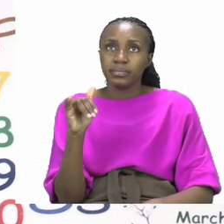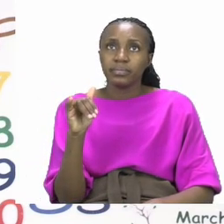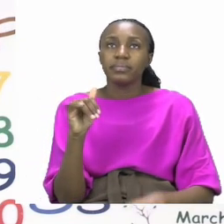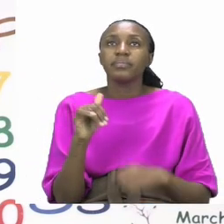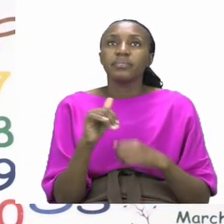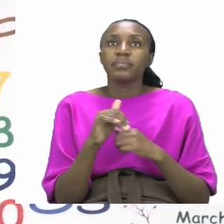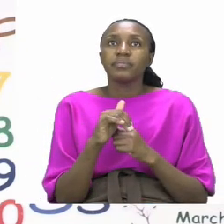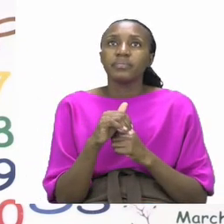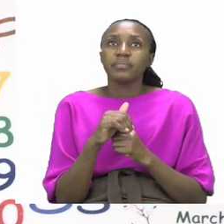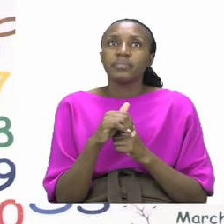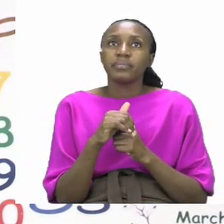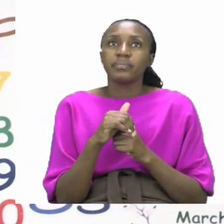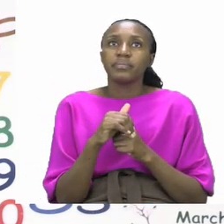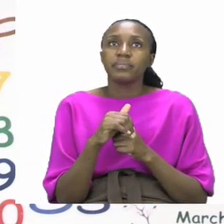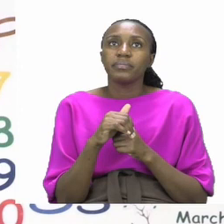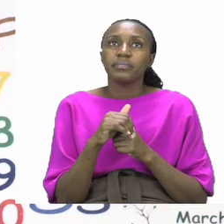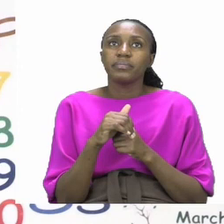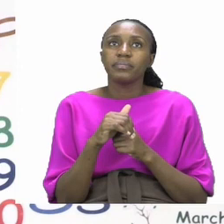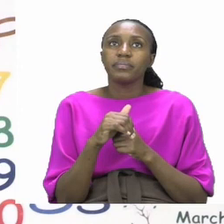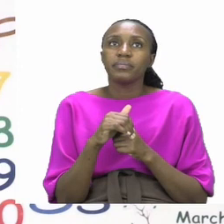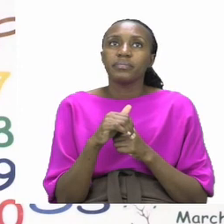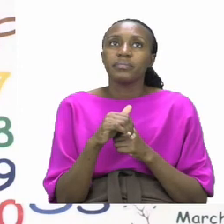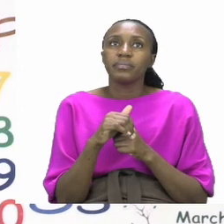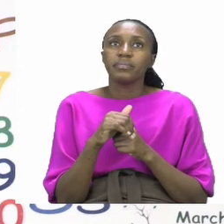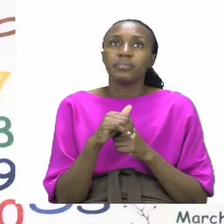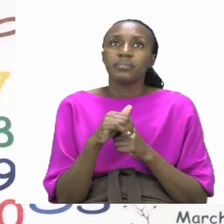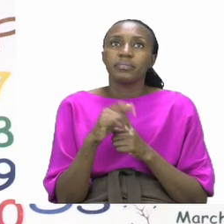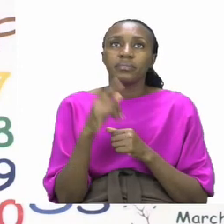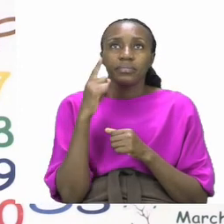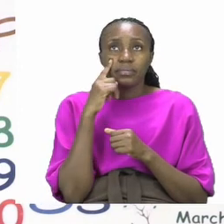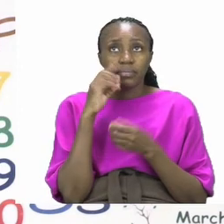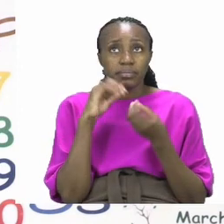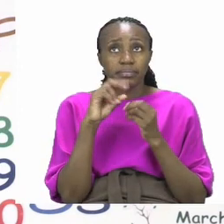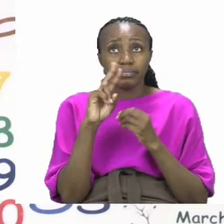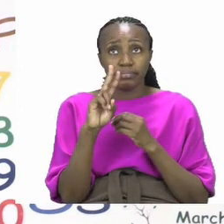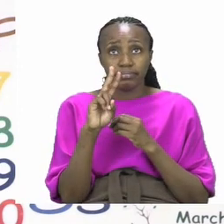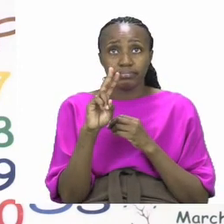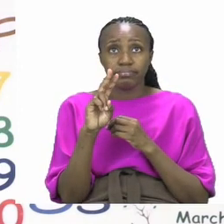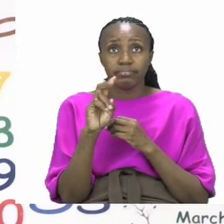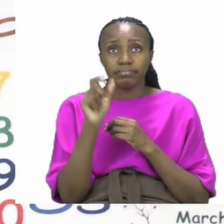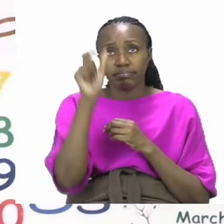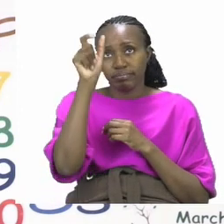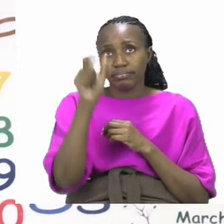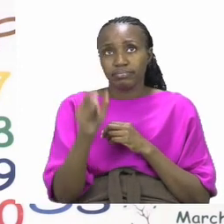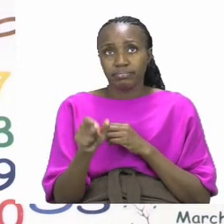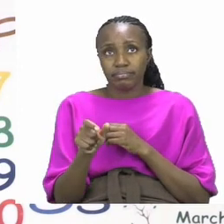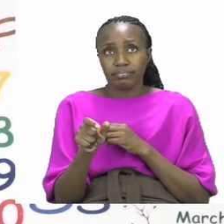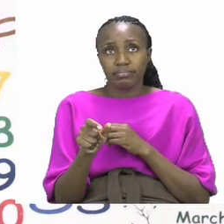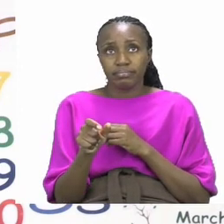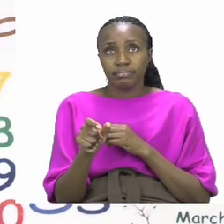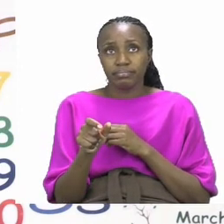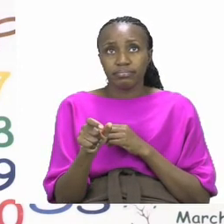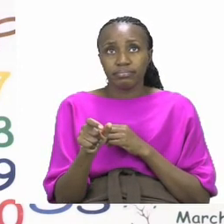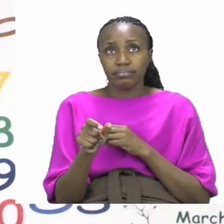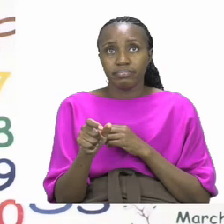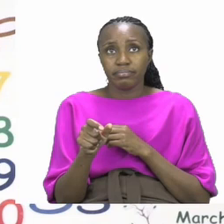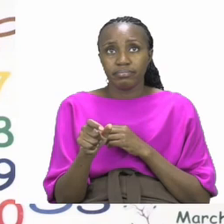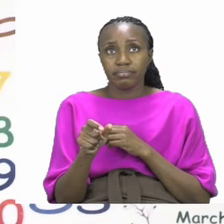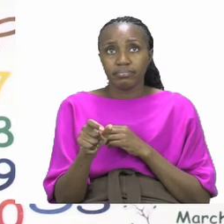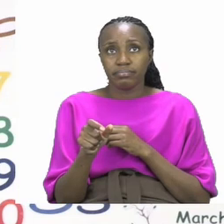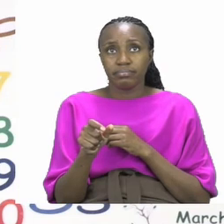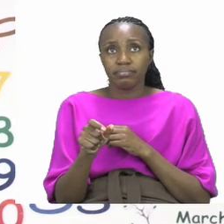My. Now let's see if we can get for number 2 and for number 3. Number two, the